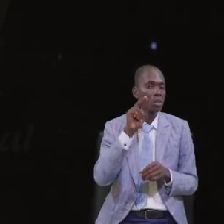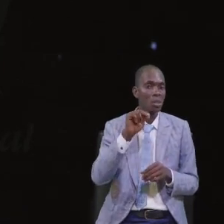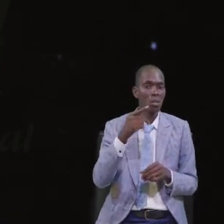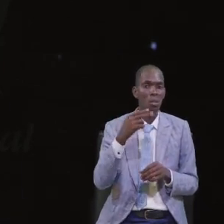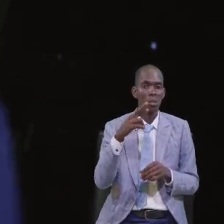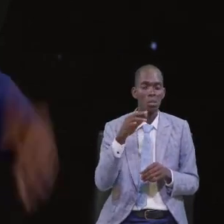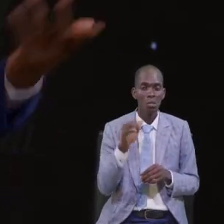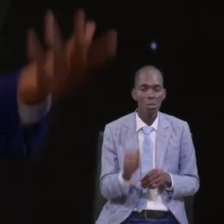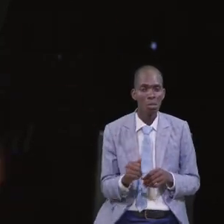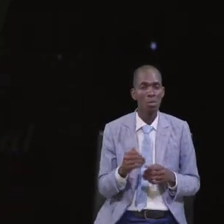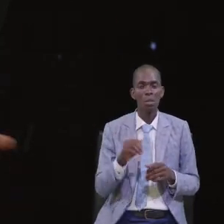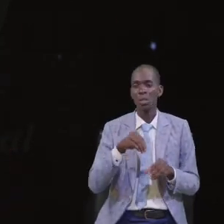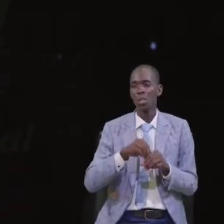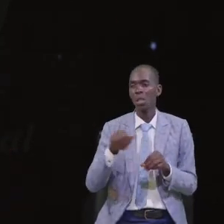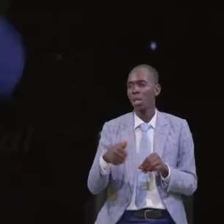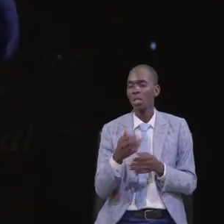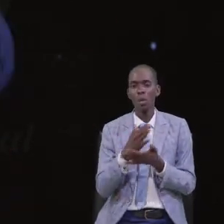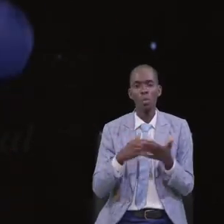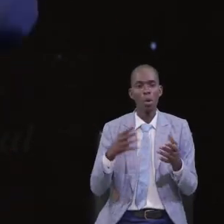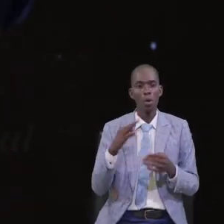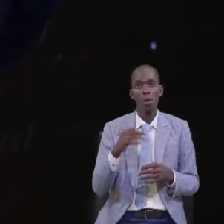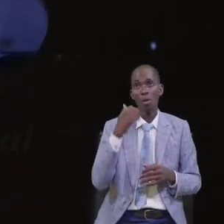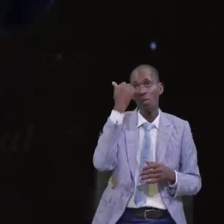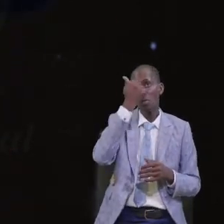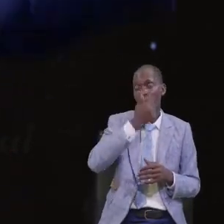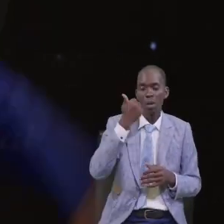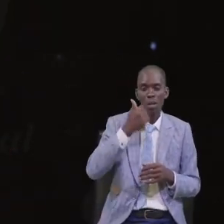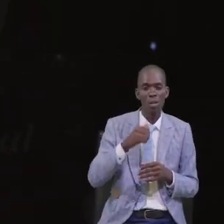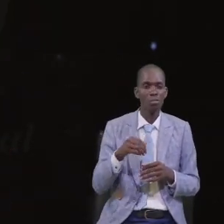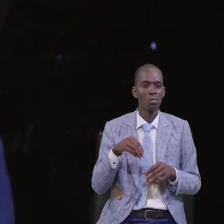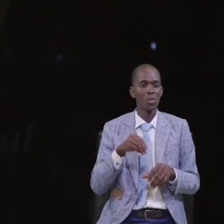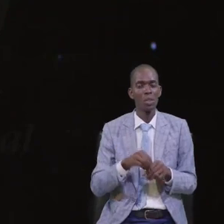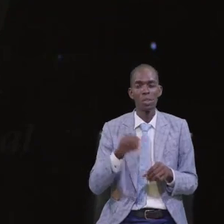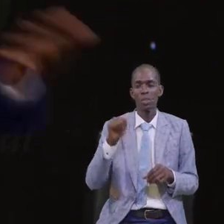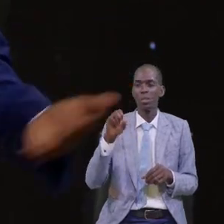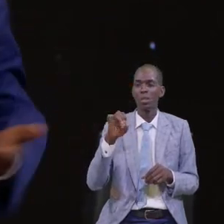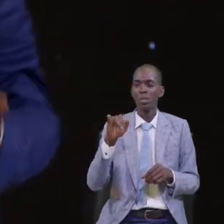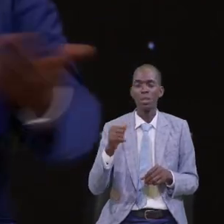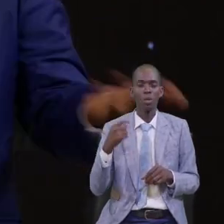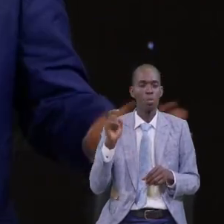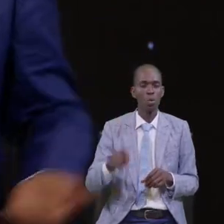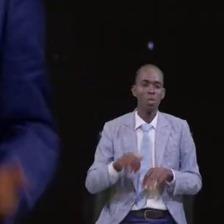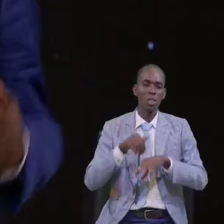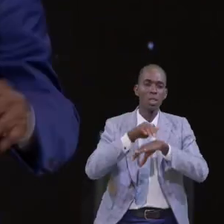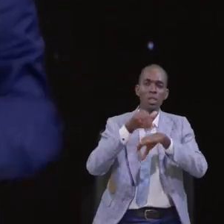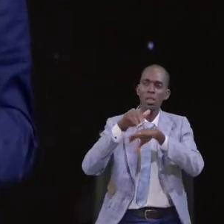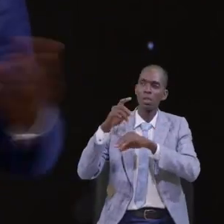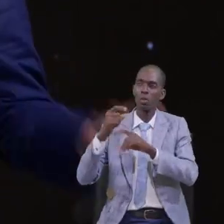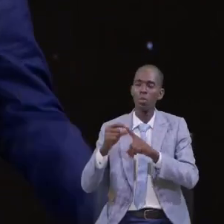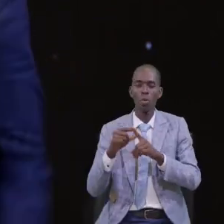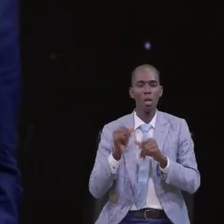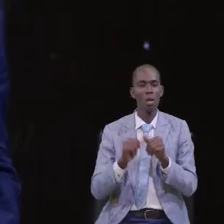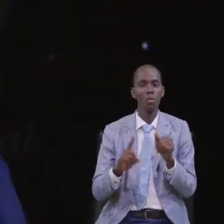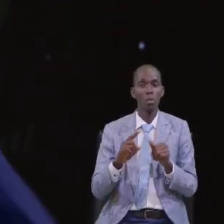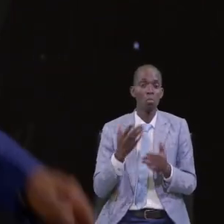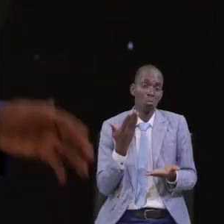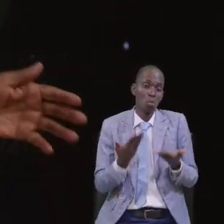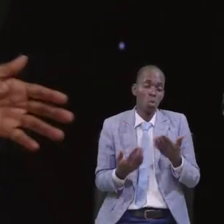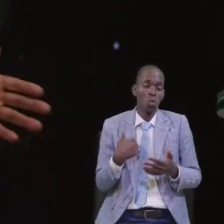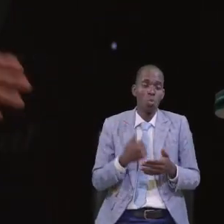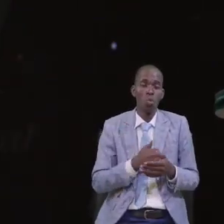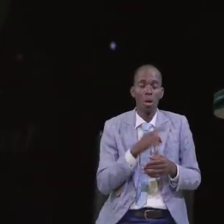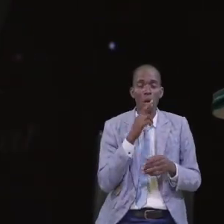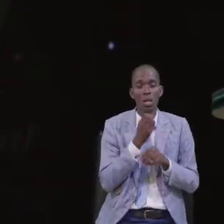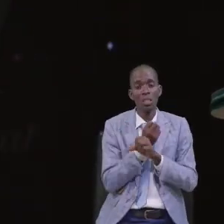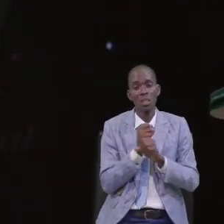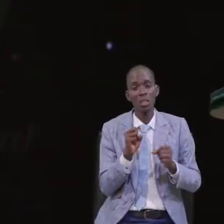different parts of Africa, in Asia, everywhere, we have to send the word everywhere. Because even though we are saved, even though we are sanctified, even